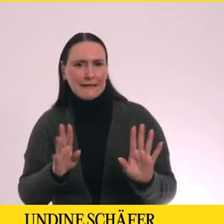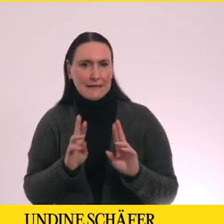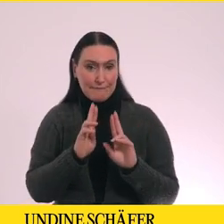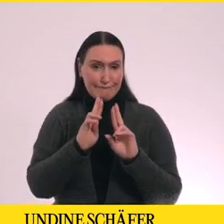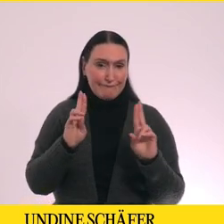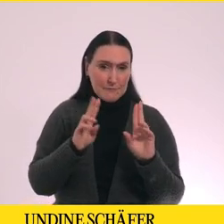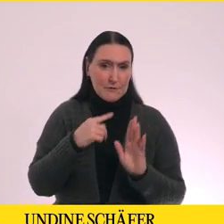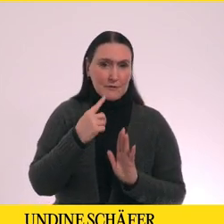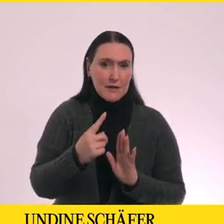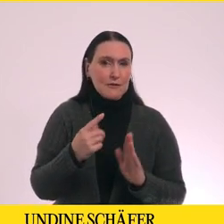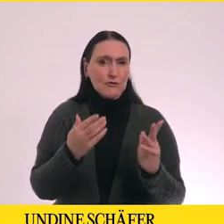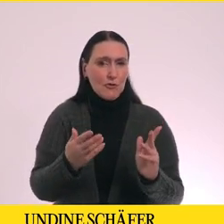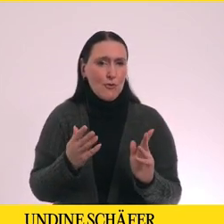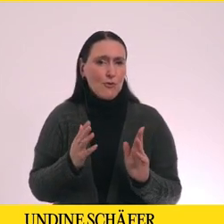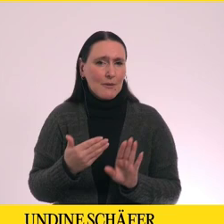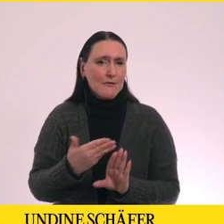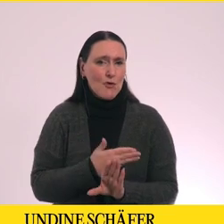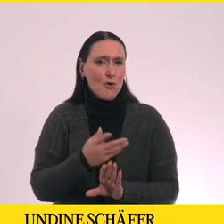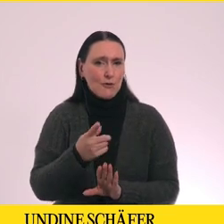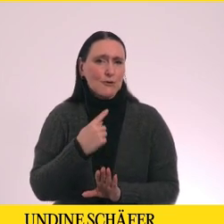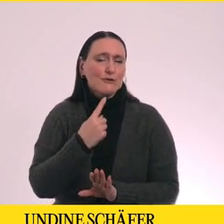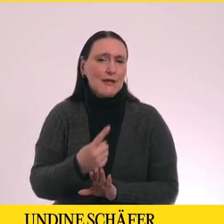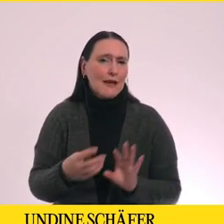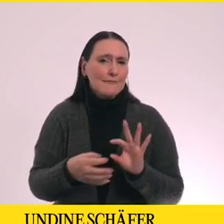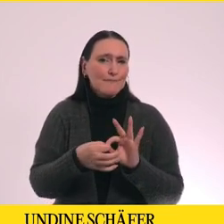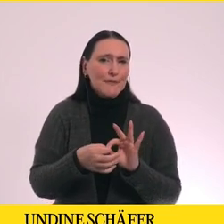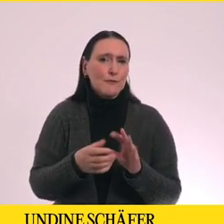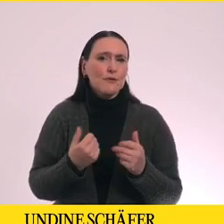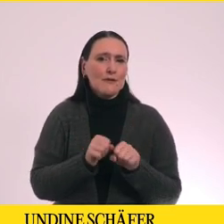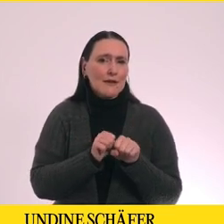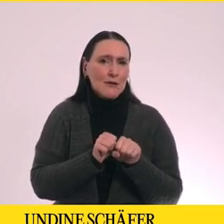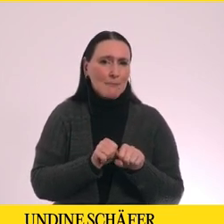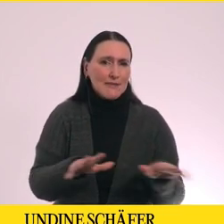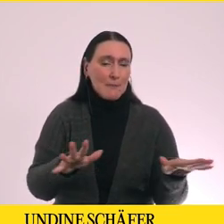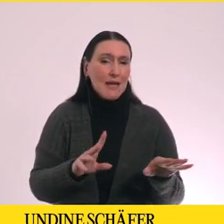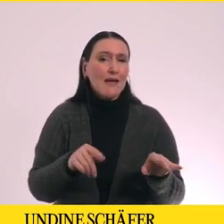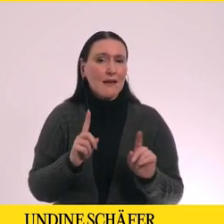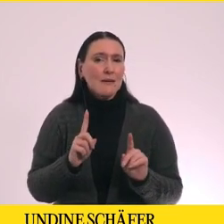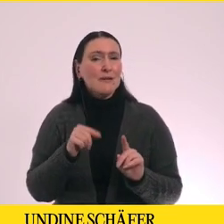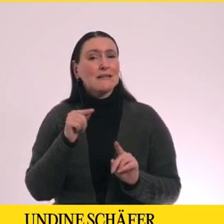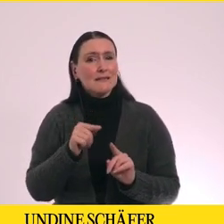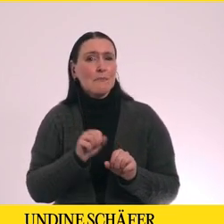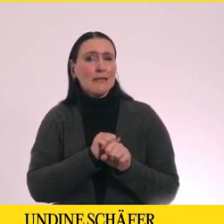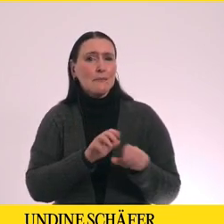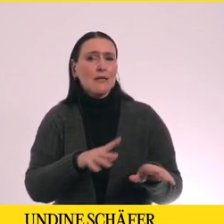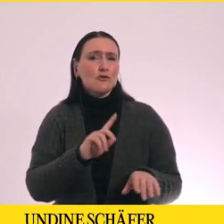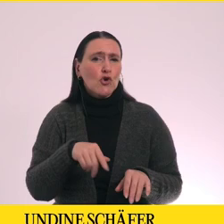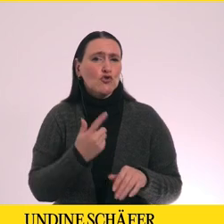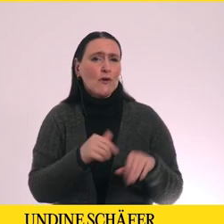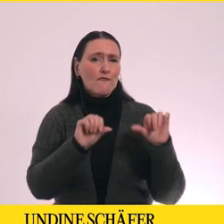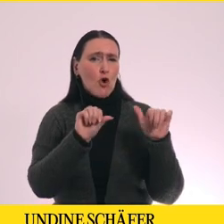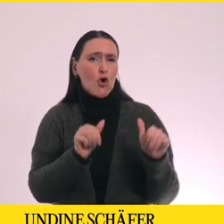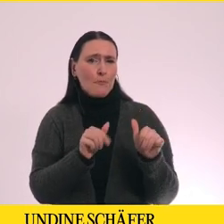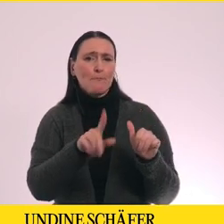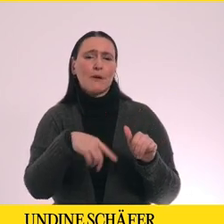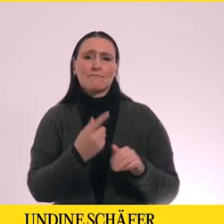happened during the pandemics, as another form of violence. Before we open up this conversation, and I'd